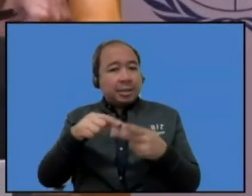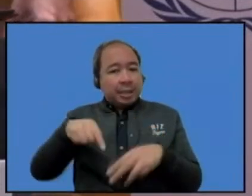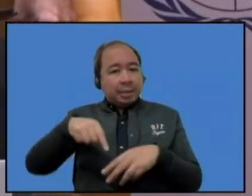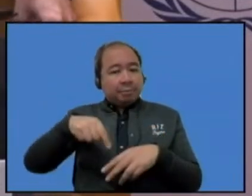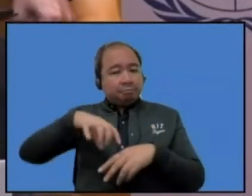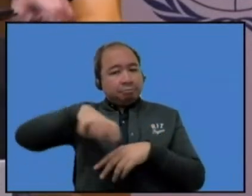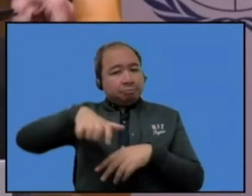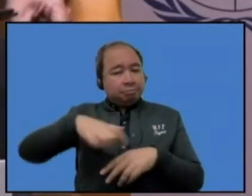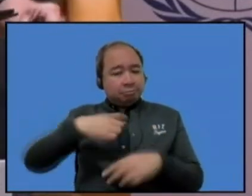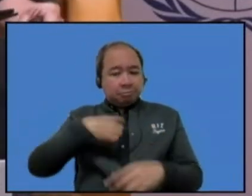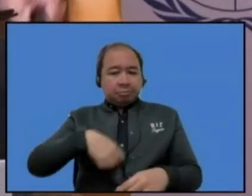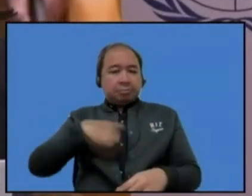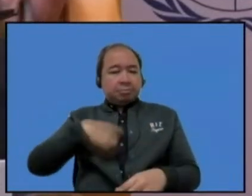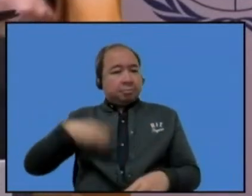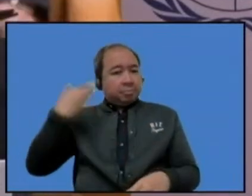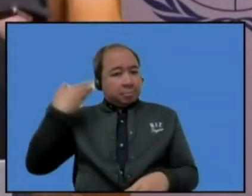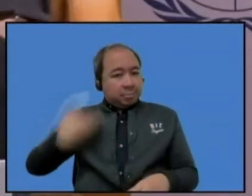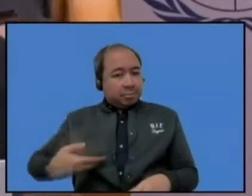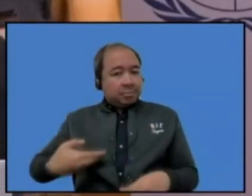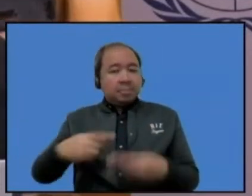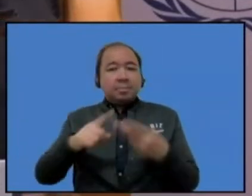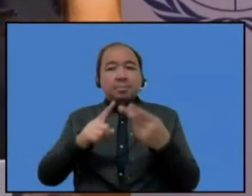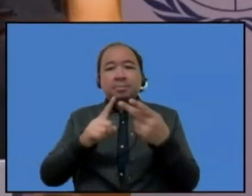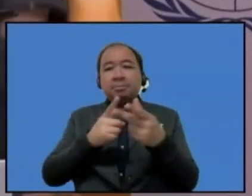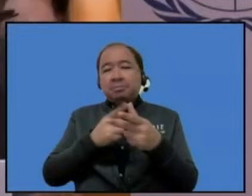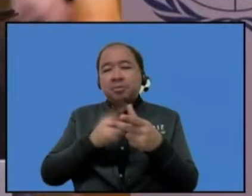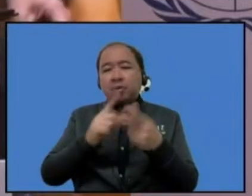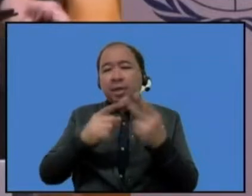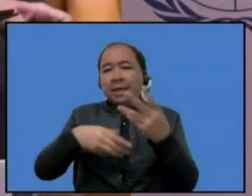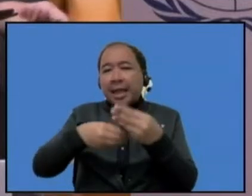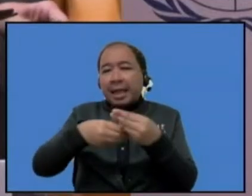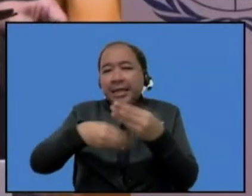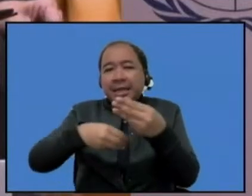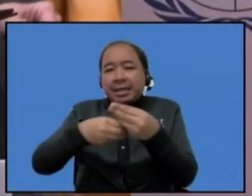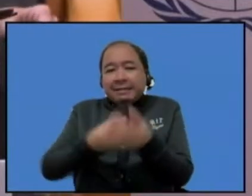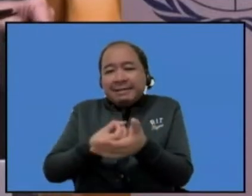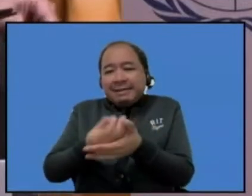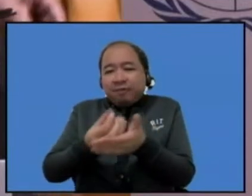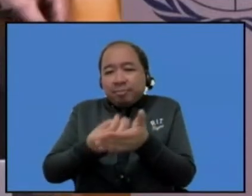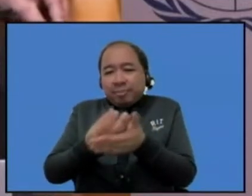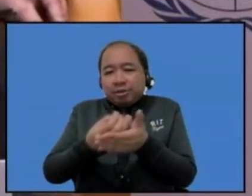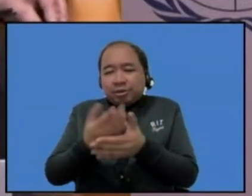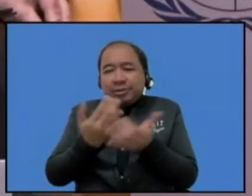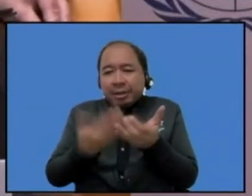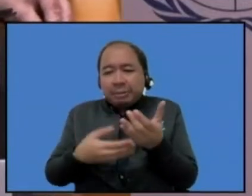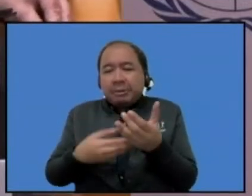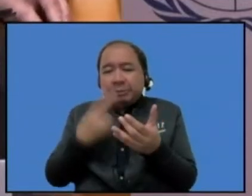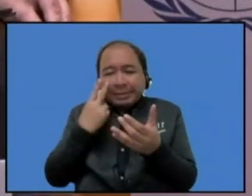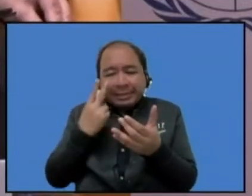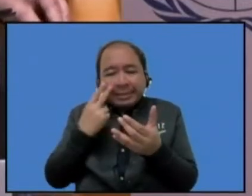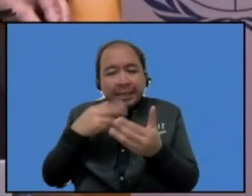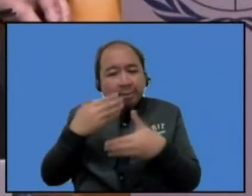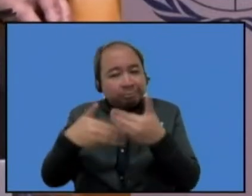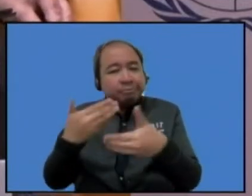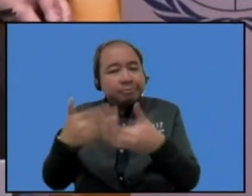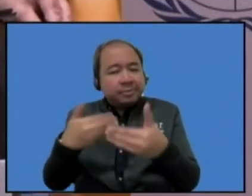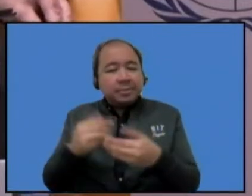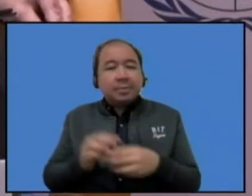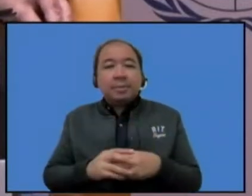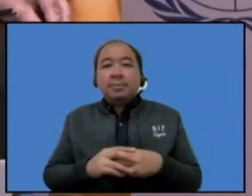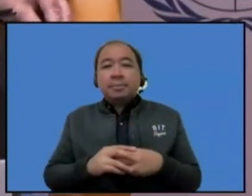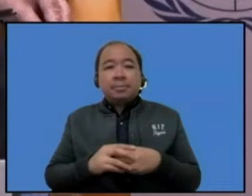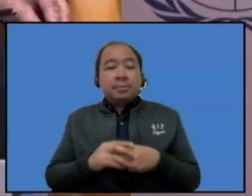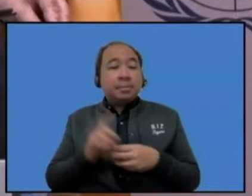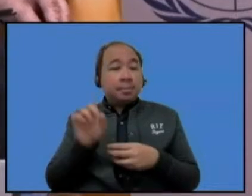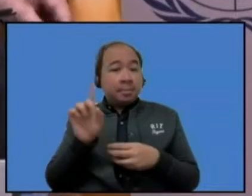additional details that we are also trying to work on. But for sure, as I have mentioned